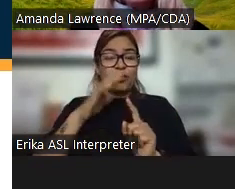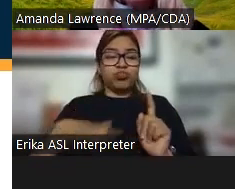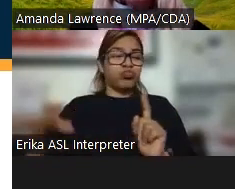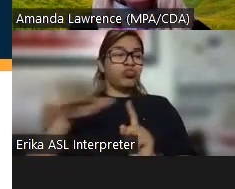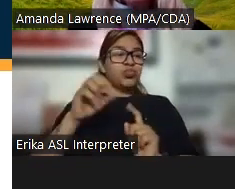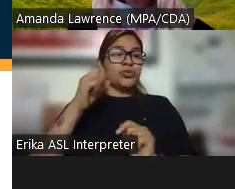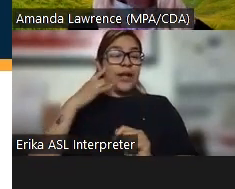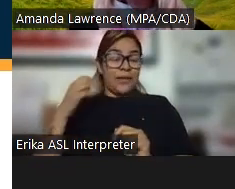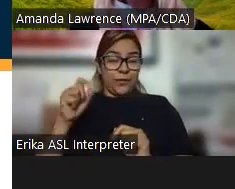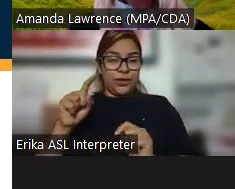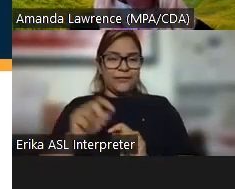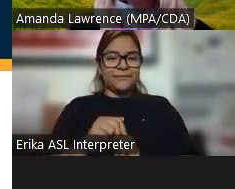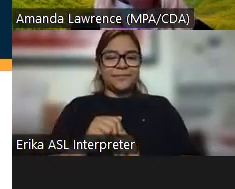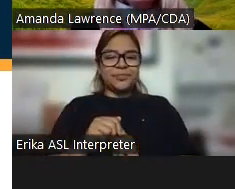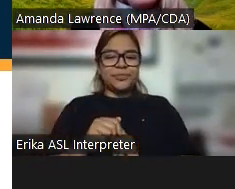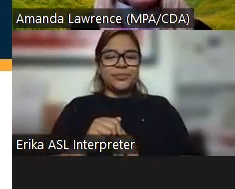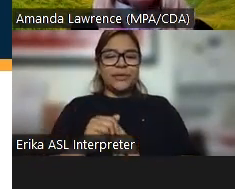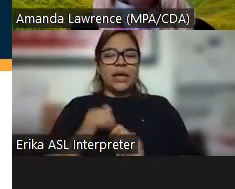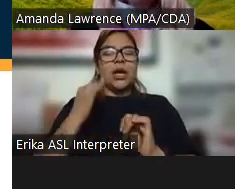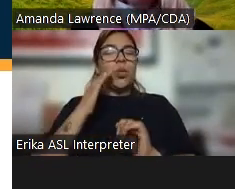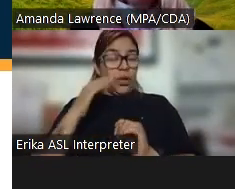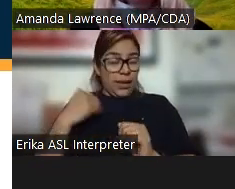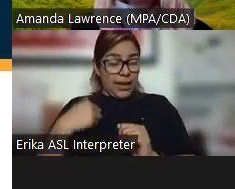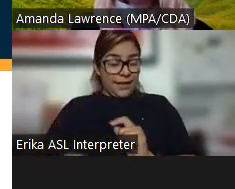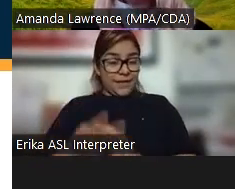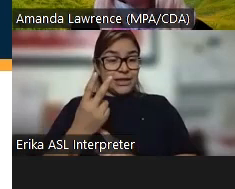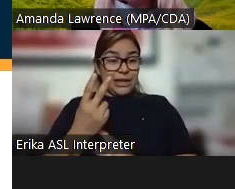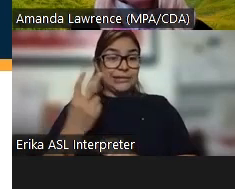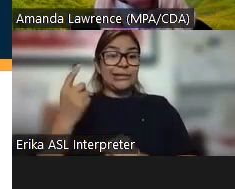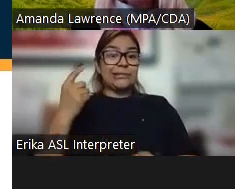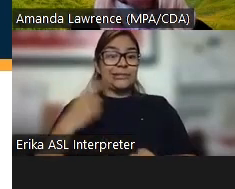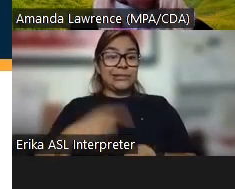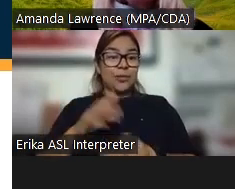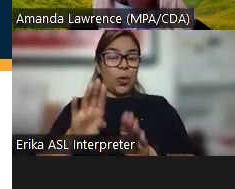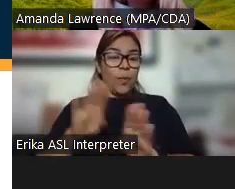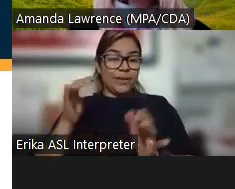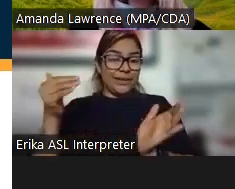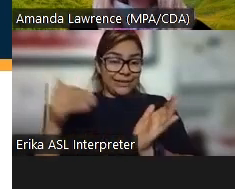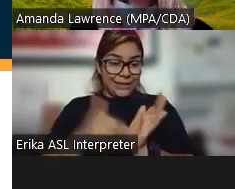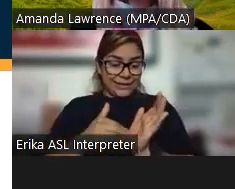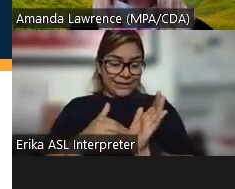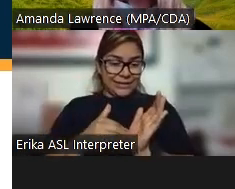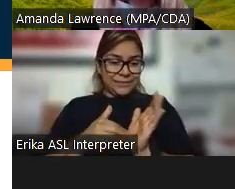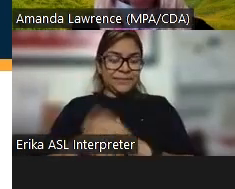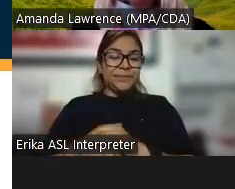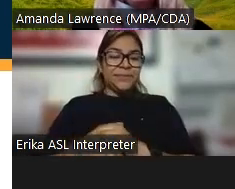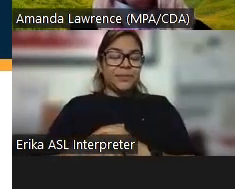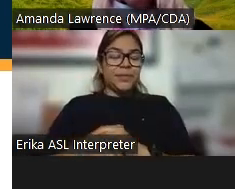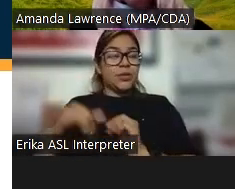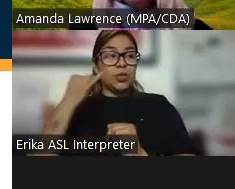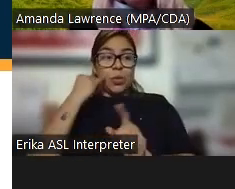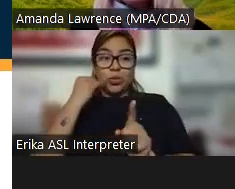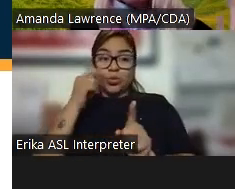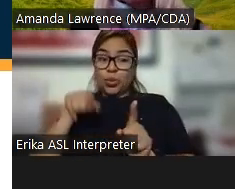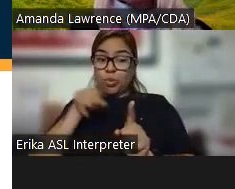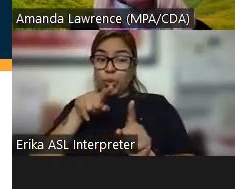million. We will open up a second round of RFAs later this summer. So please, if your community is not on the